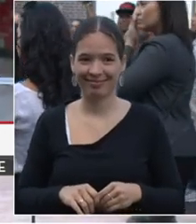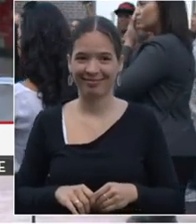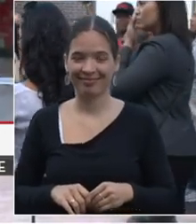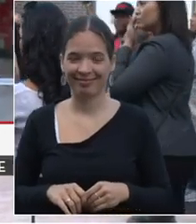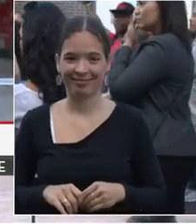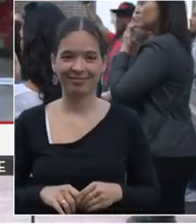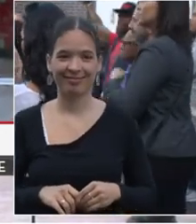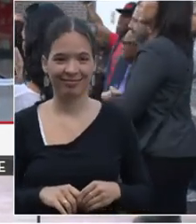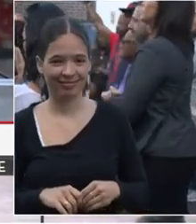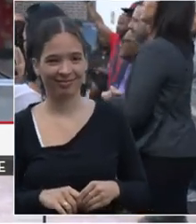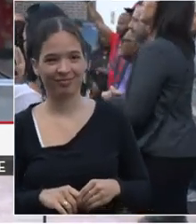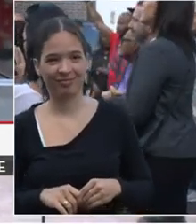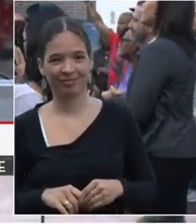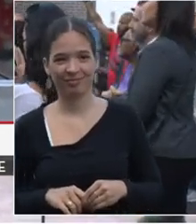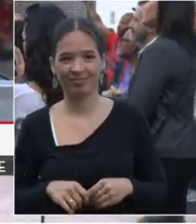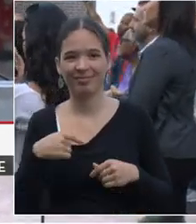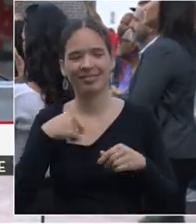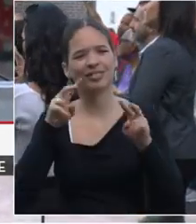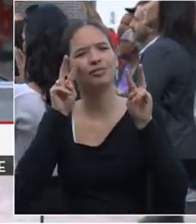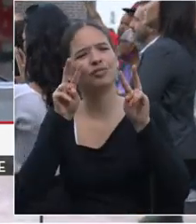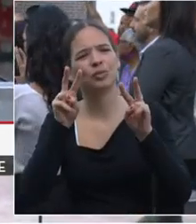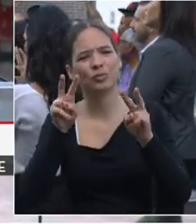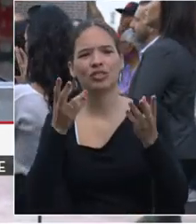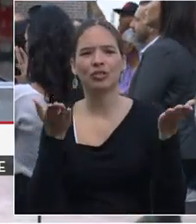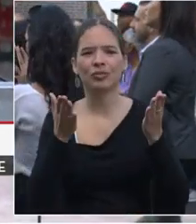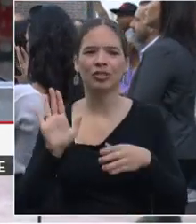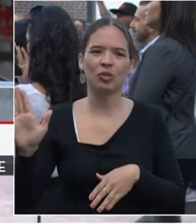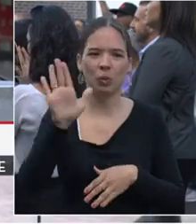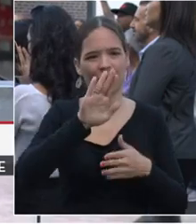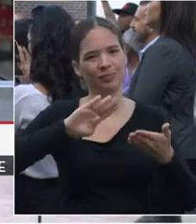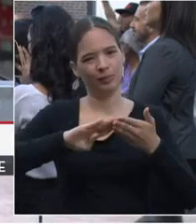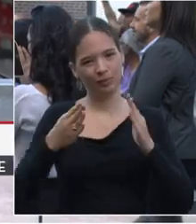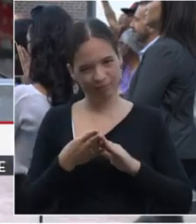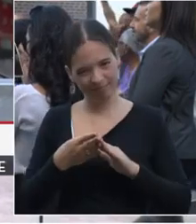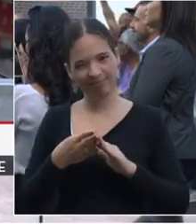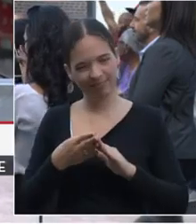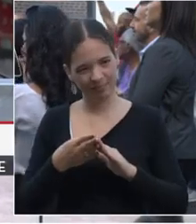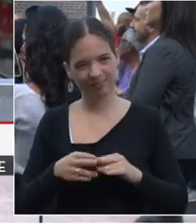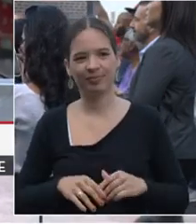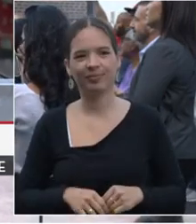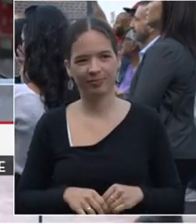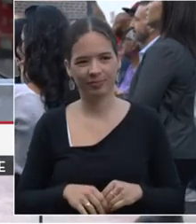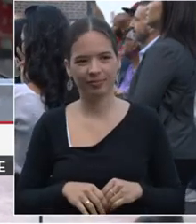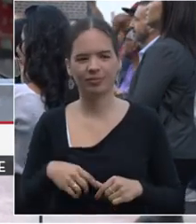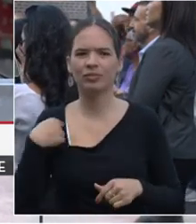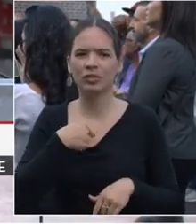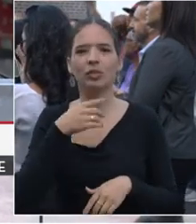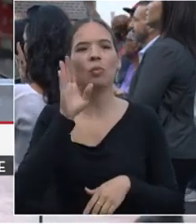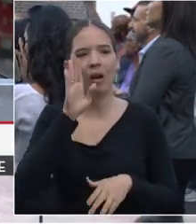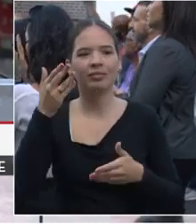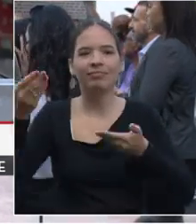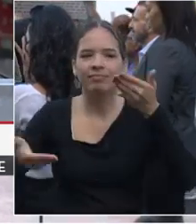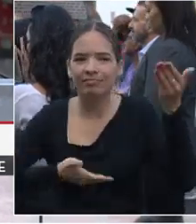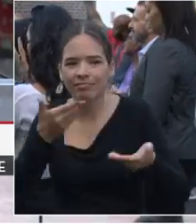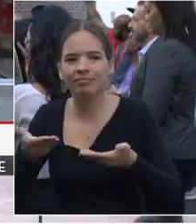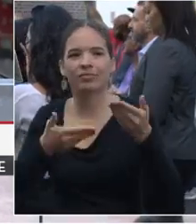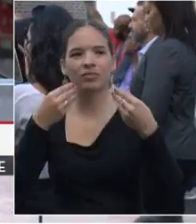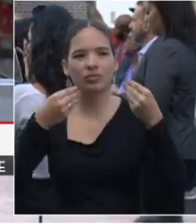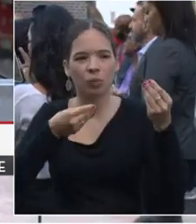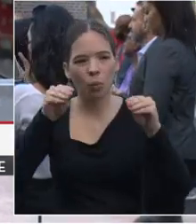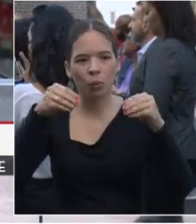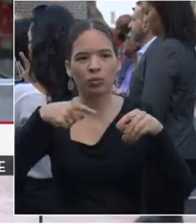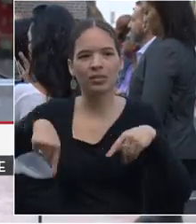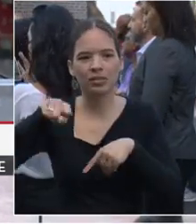All right. We look forward to serving your community. We are going to invite you into our store after the ribbon